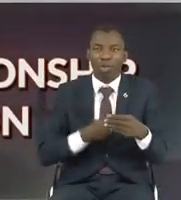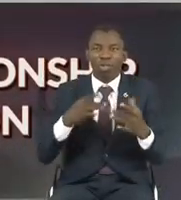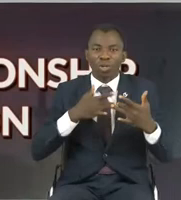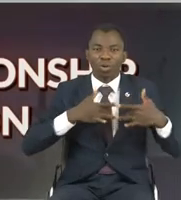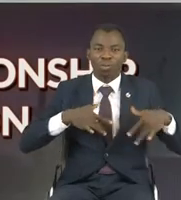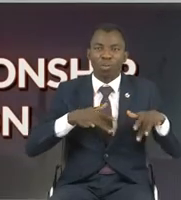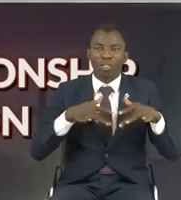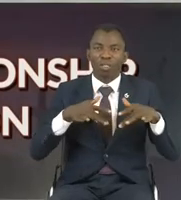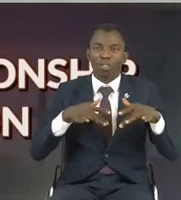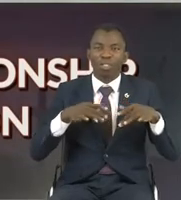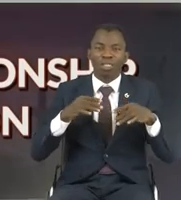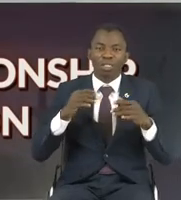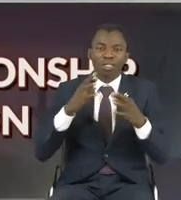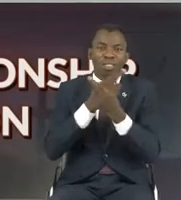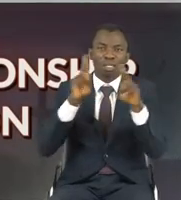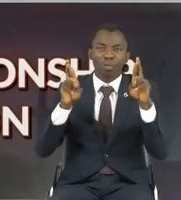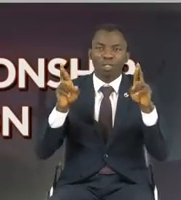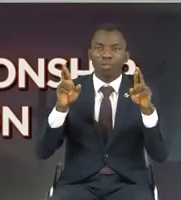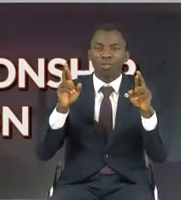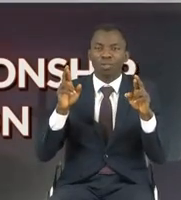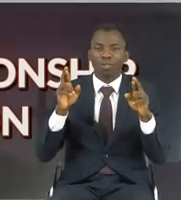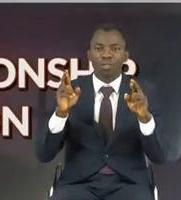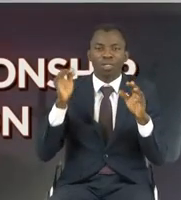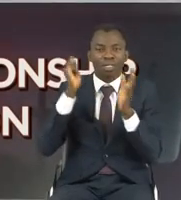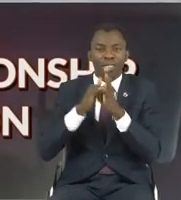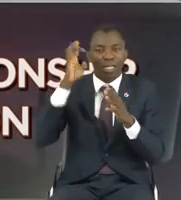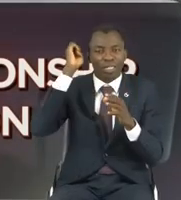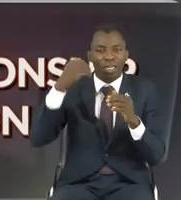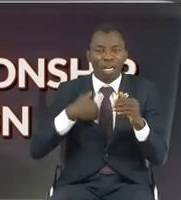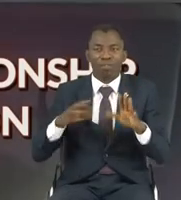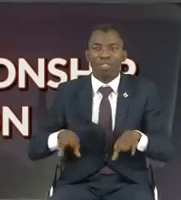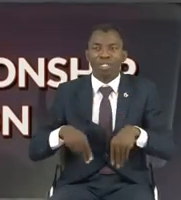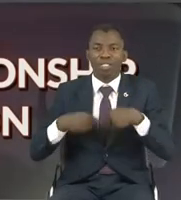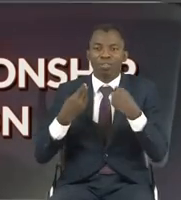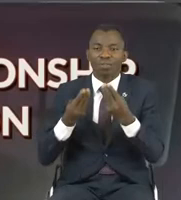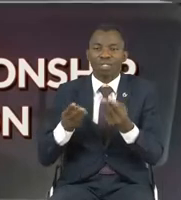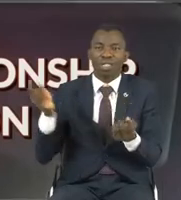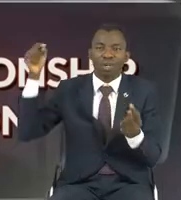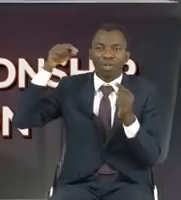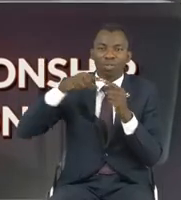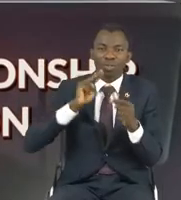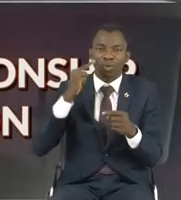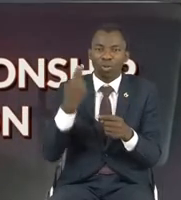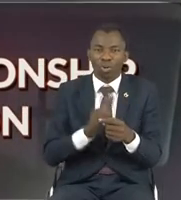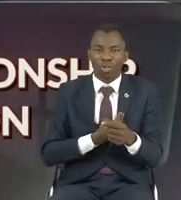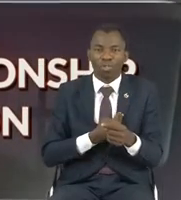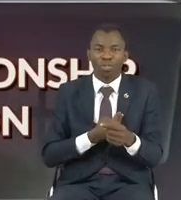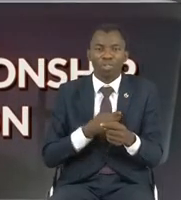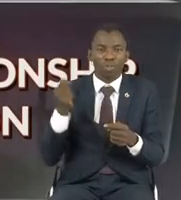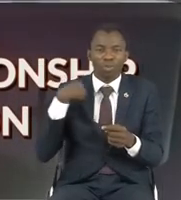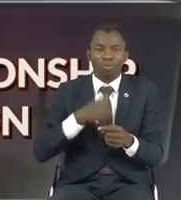Compassionate redemption that he has given unto us. We're looking